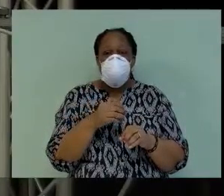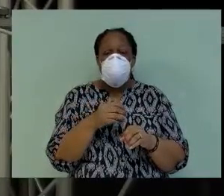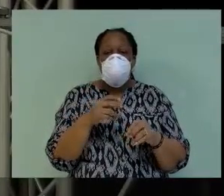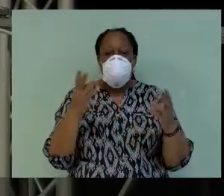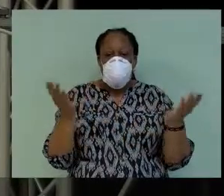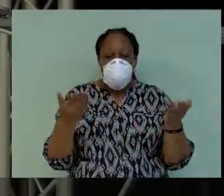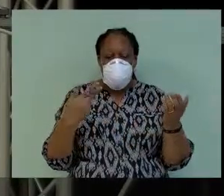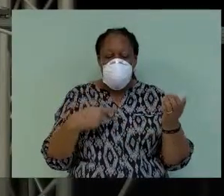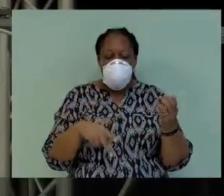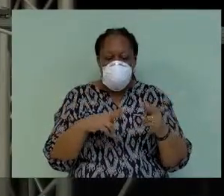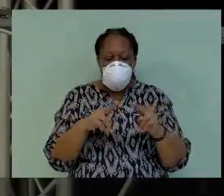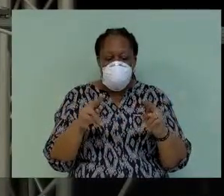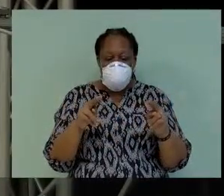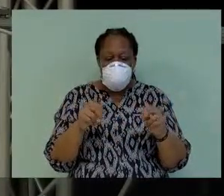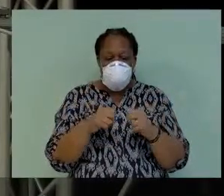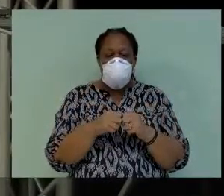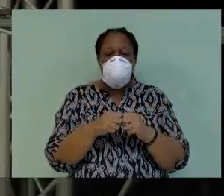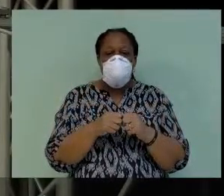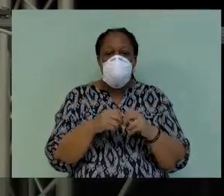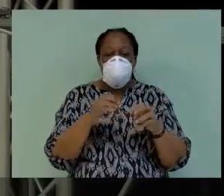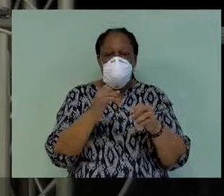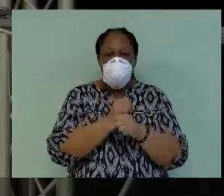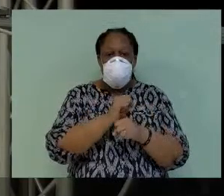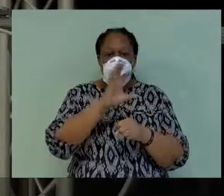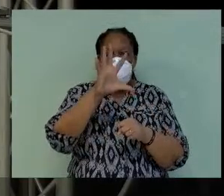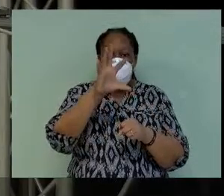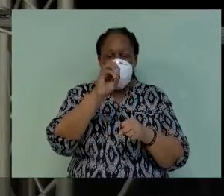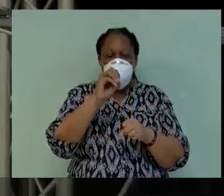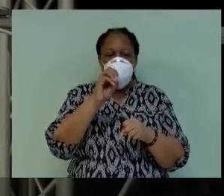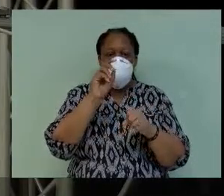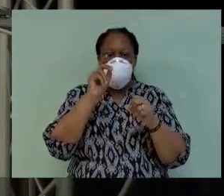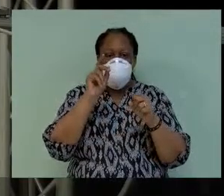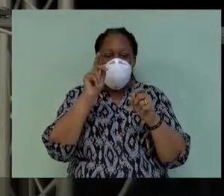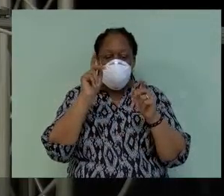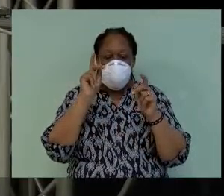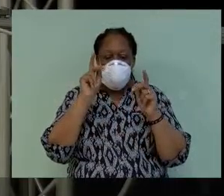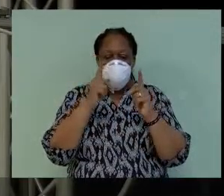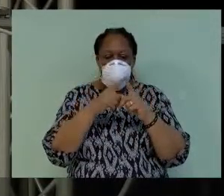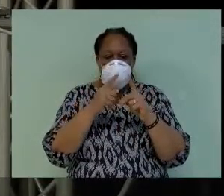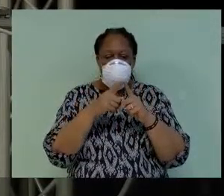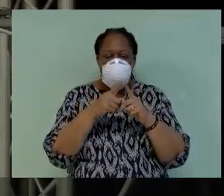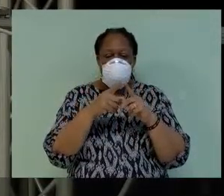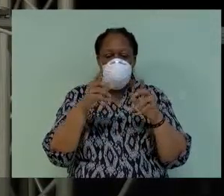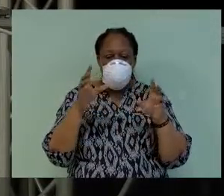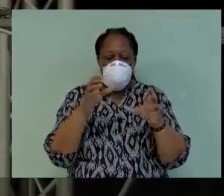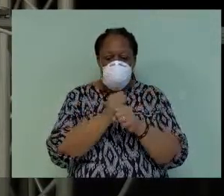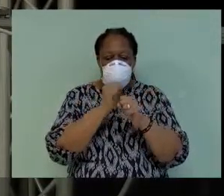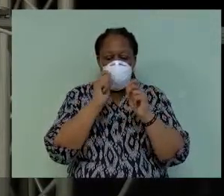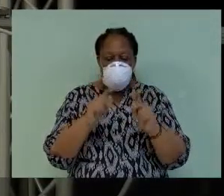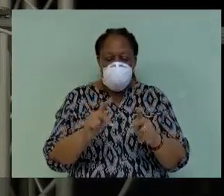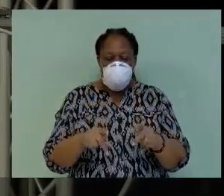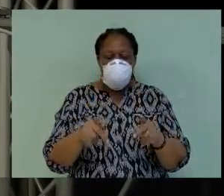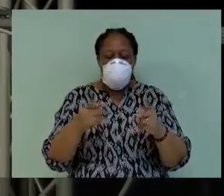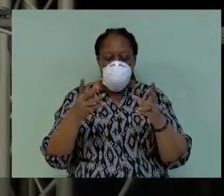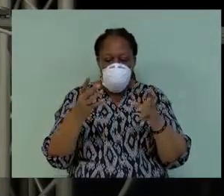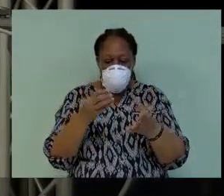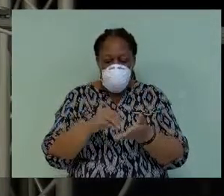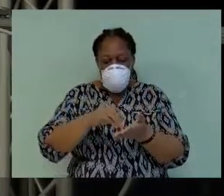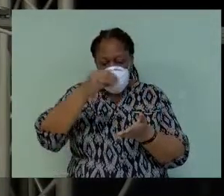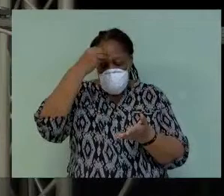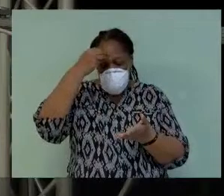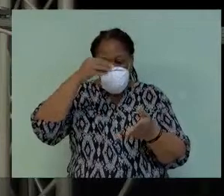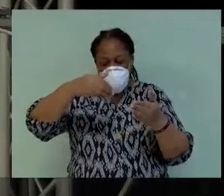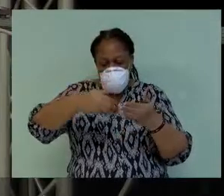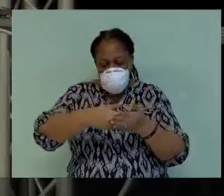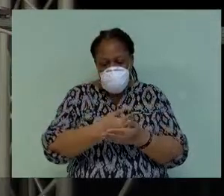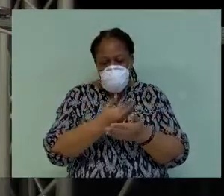50 licenses to enroll individuals who are willing to learn a new skill